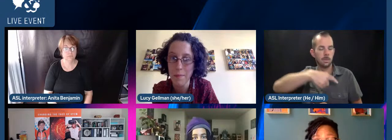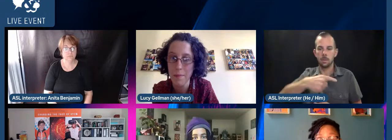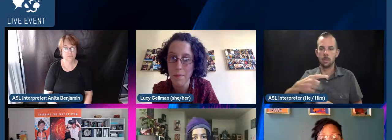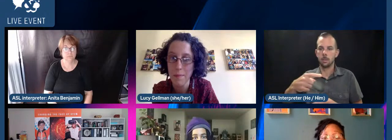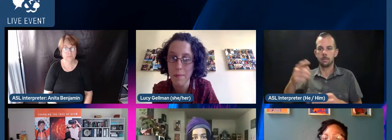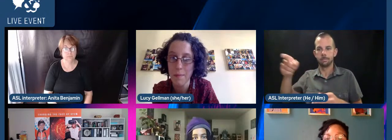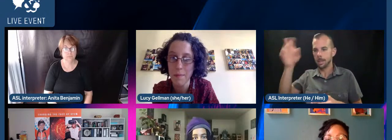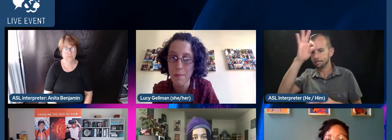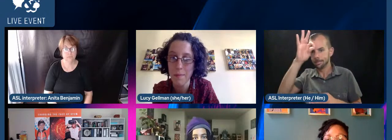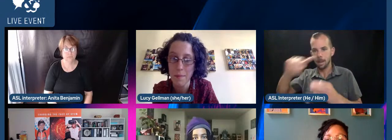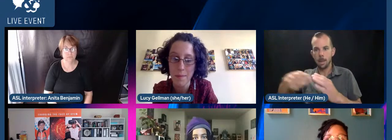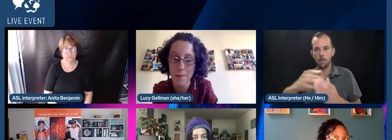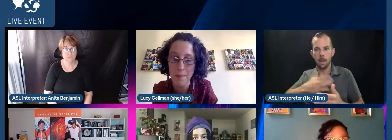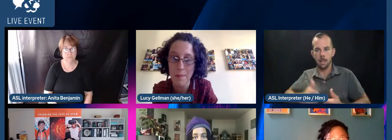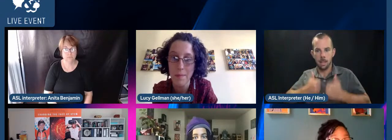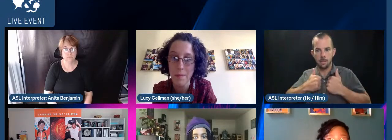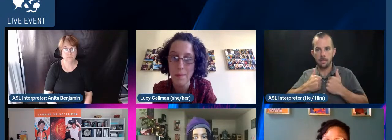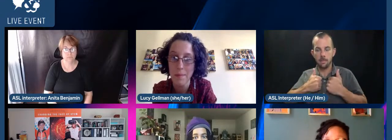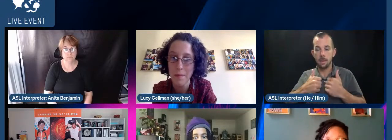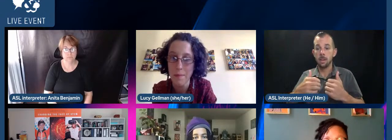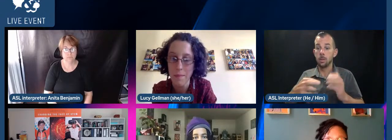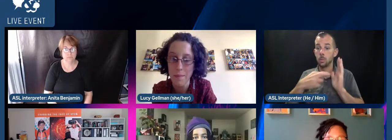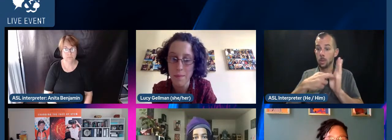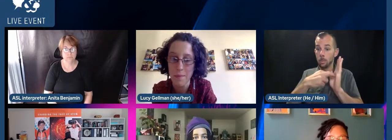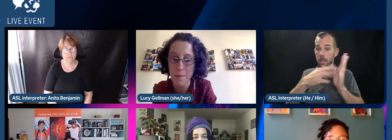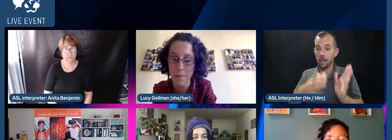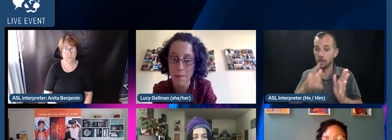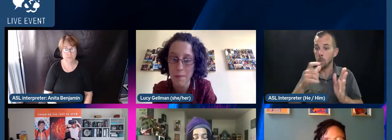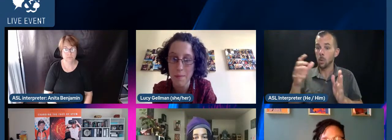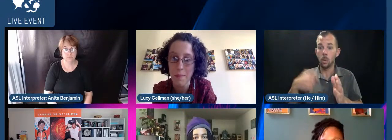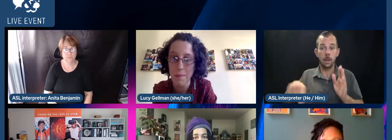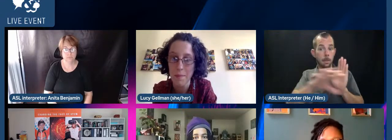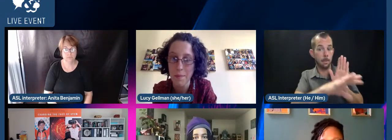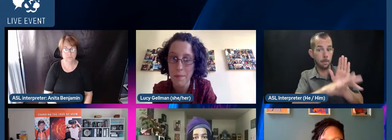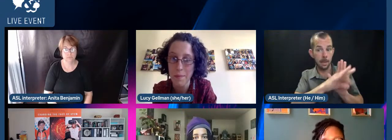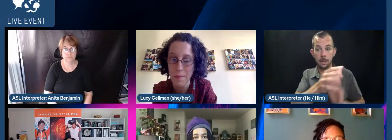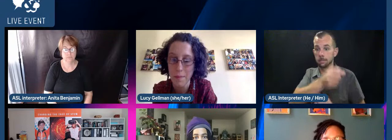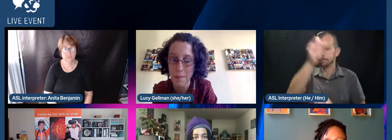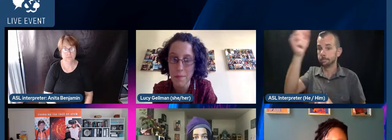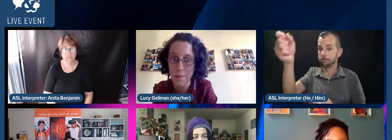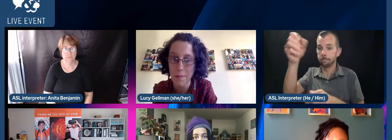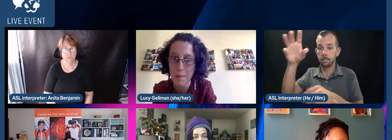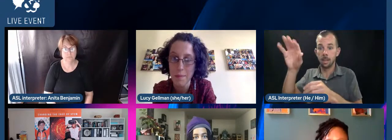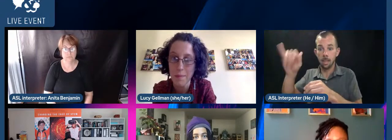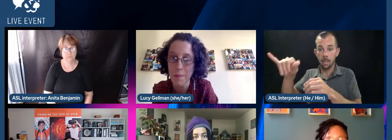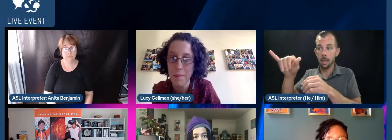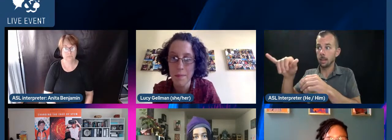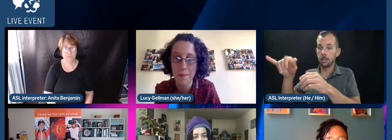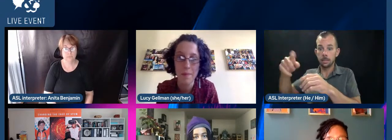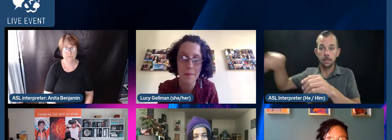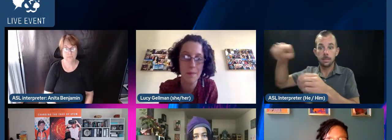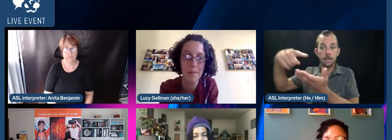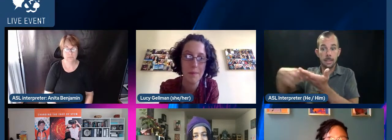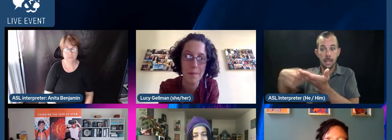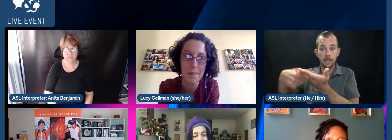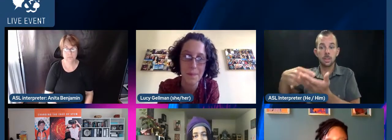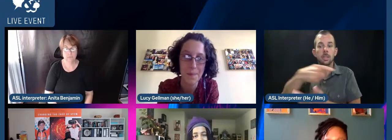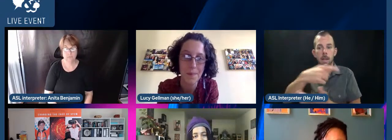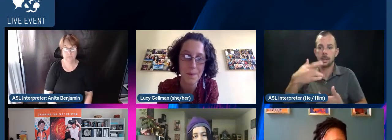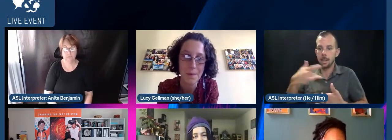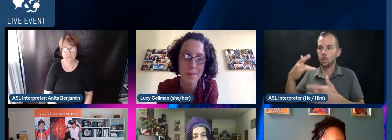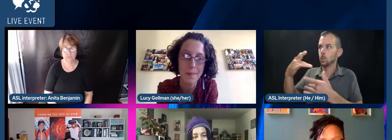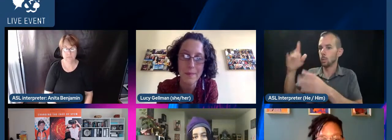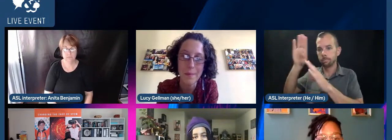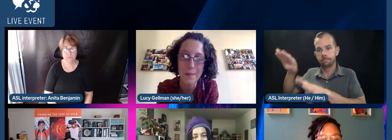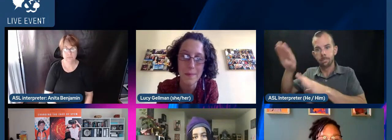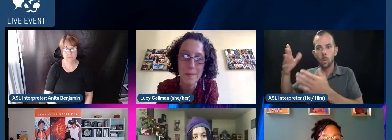you know, some like frequently are going to be people who agree with power, right? They agree with those who are in the dominant position, or else they wouldn't have been